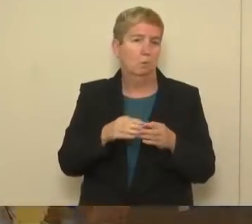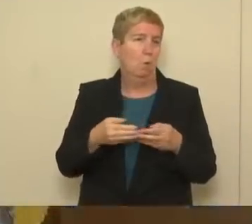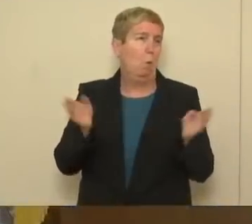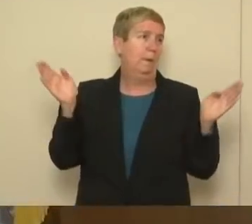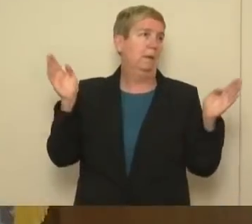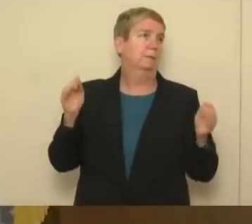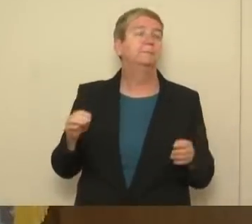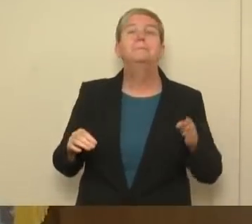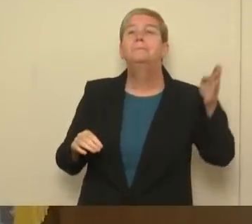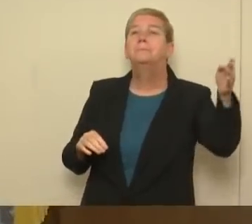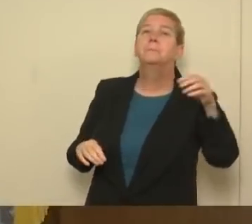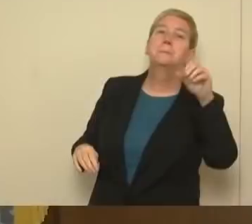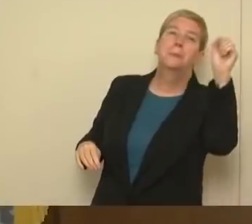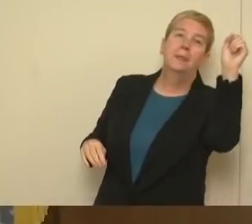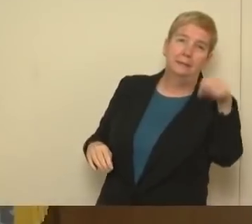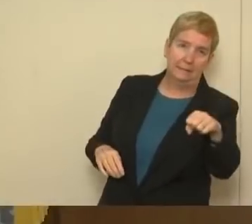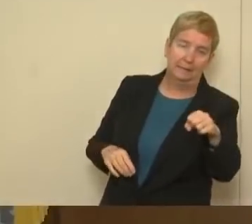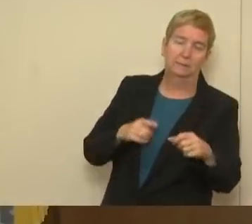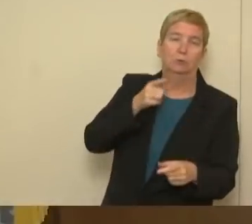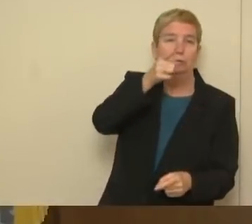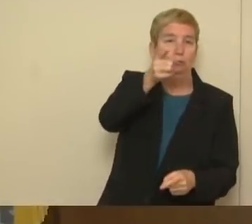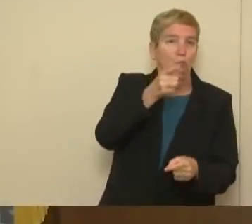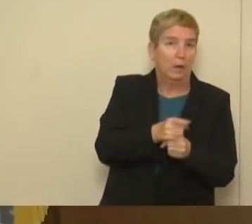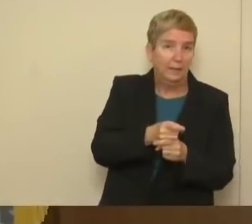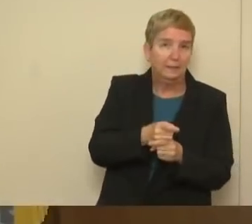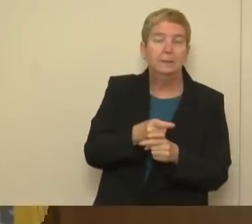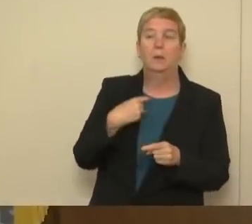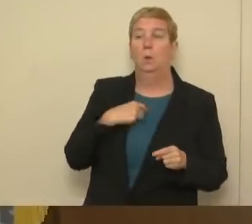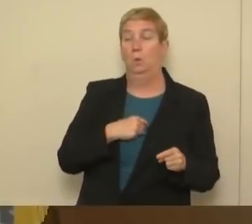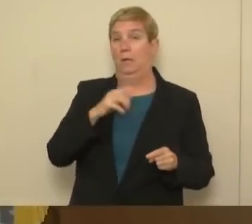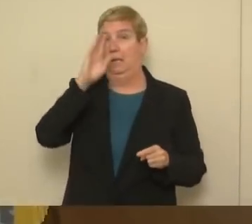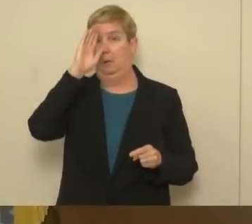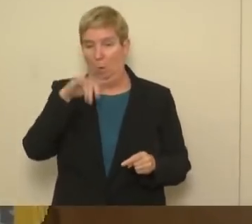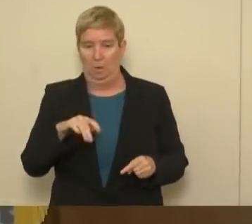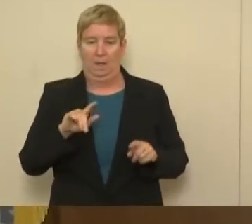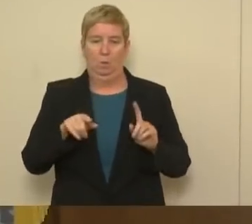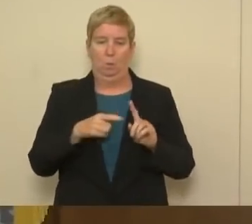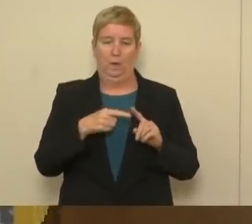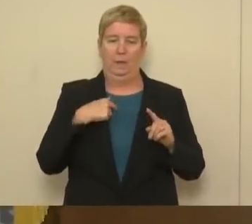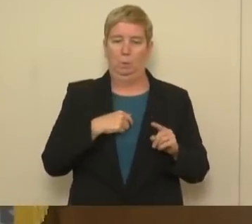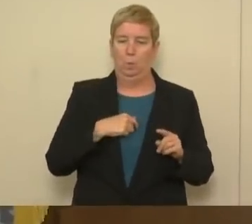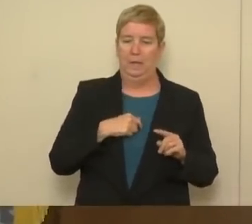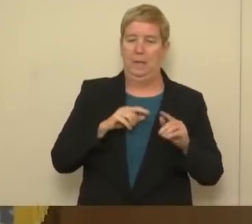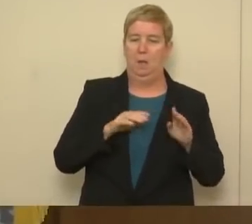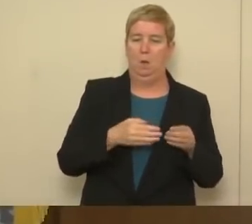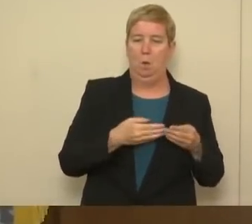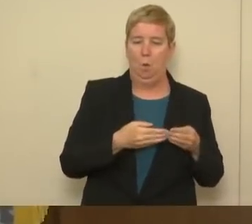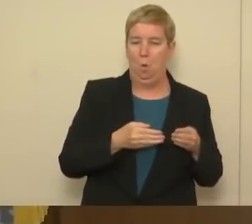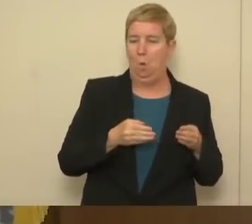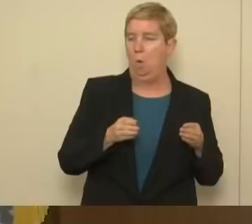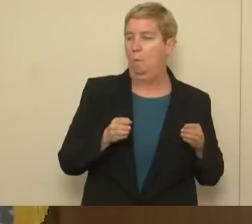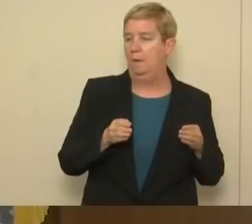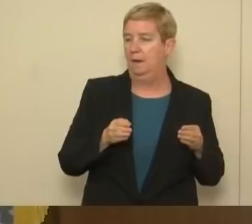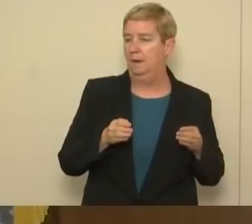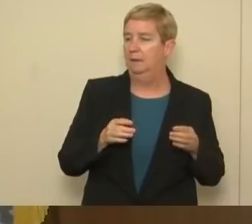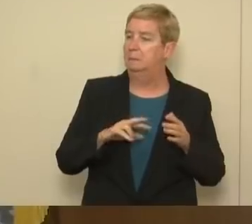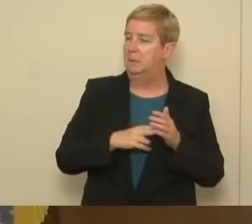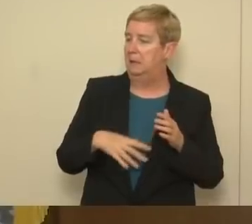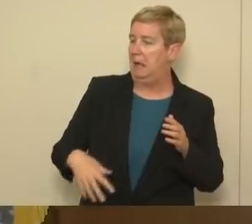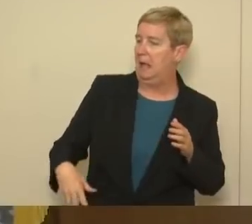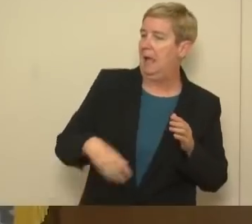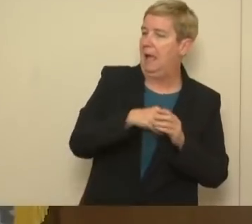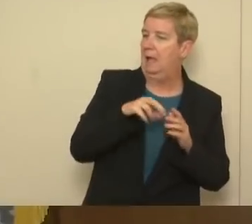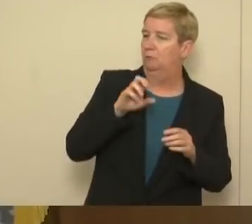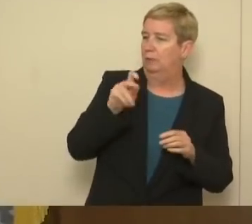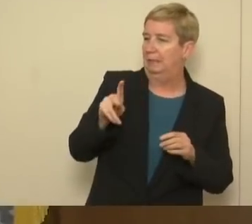Yes, you are right that we expect every time we introduce risk, and schools in particular, right, inside,